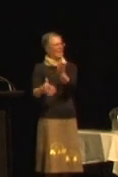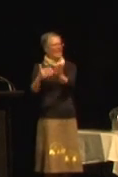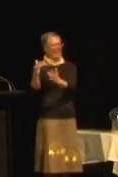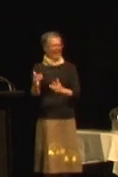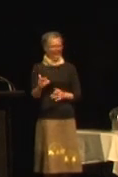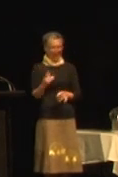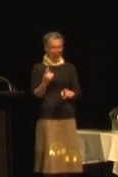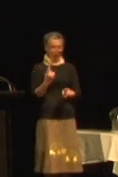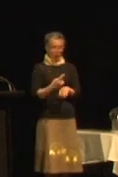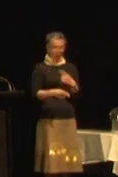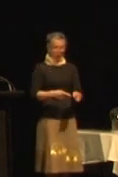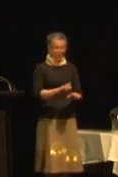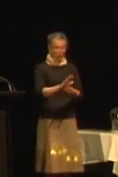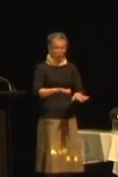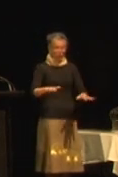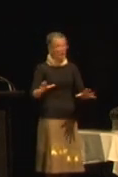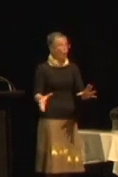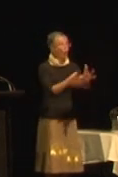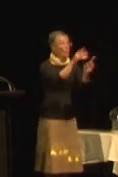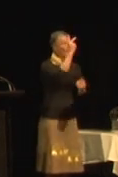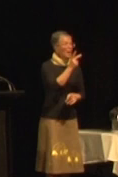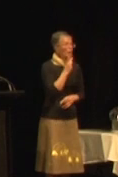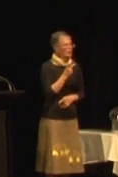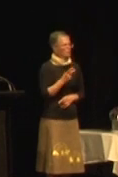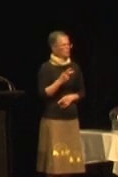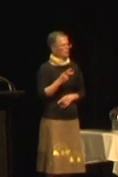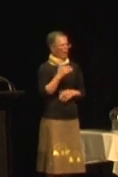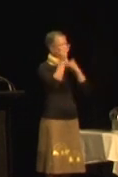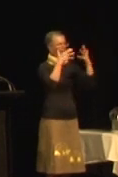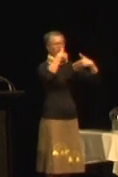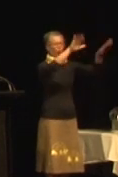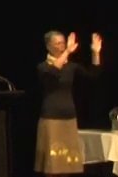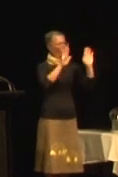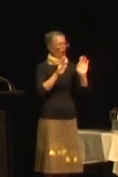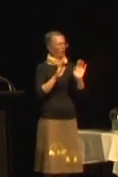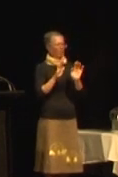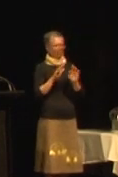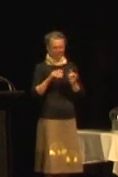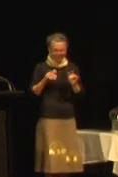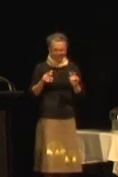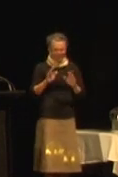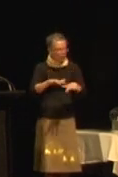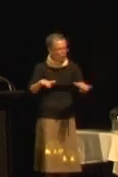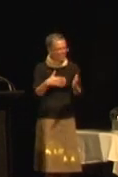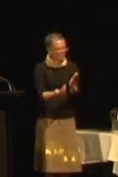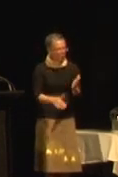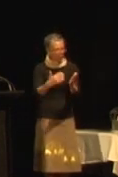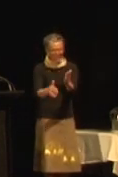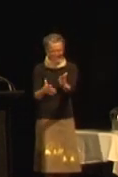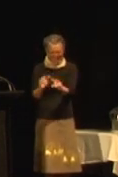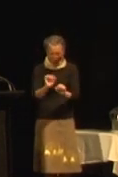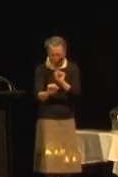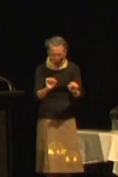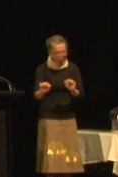gone. Even in the Harry Potter stories, there are grown-ups around, but they're awful people. They're terrible role models. The kids have to figure it out on their